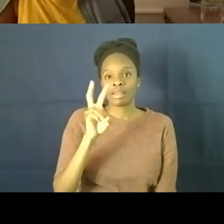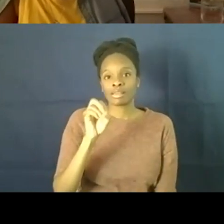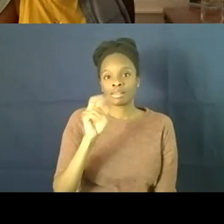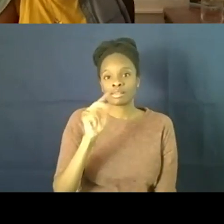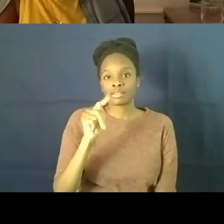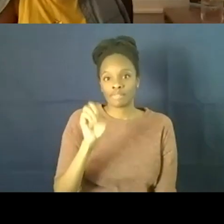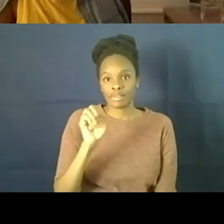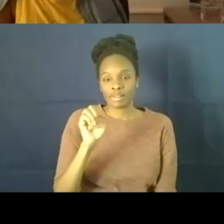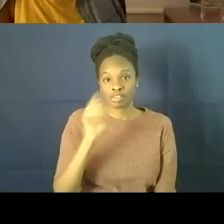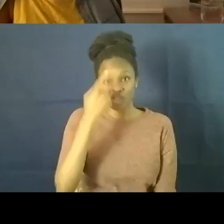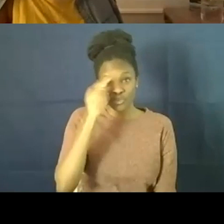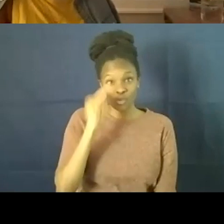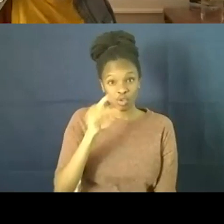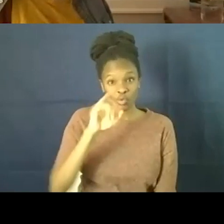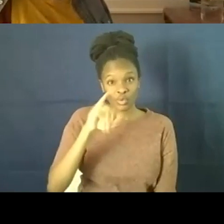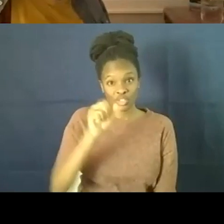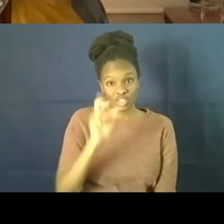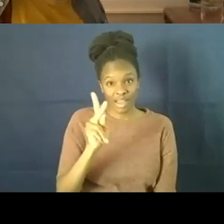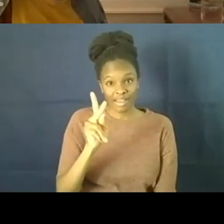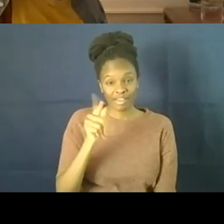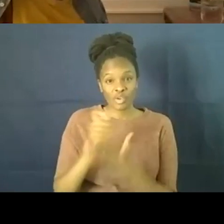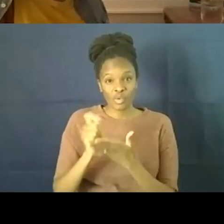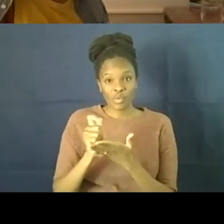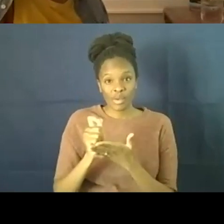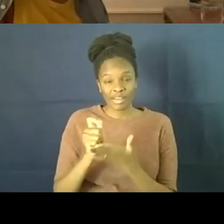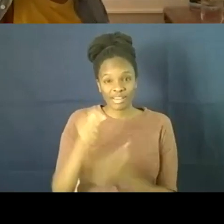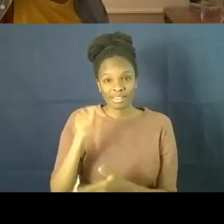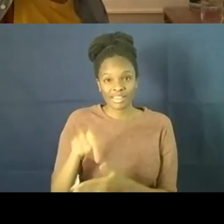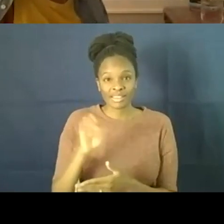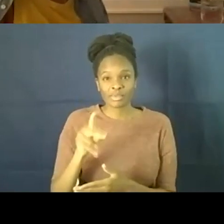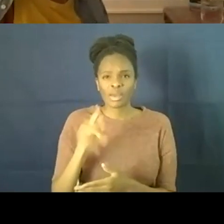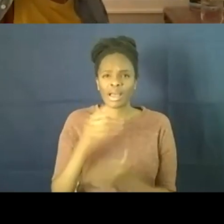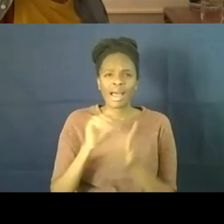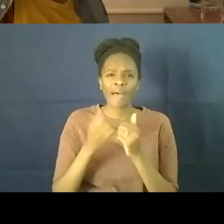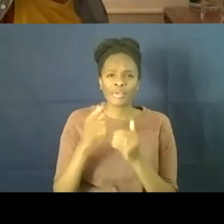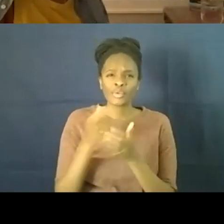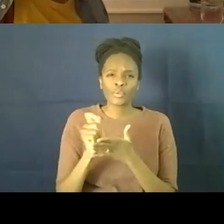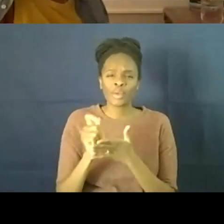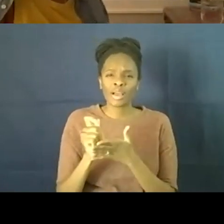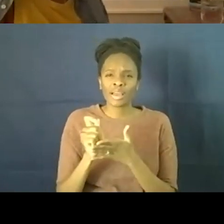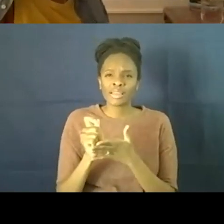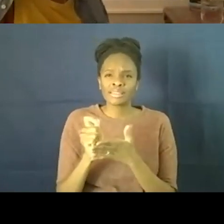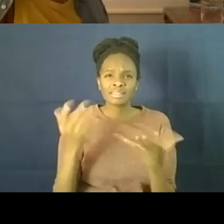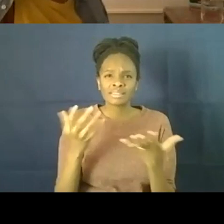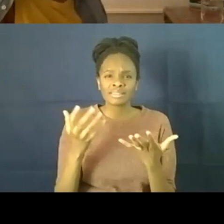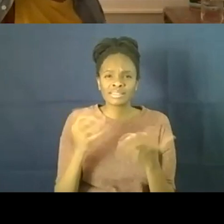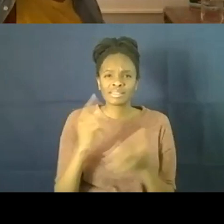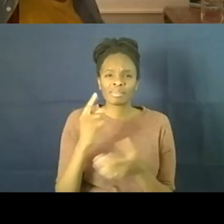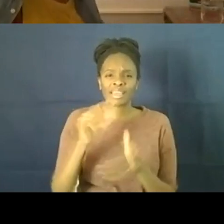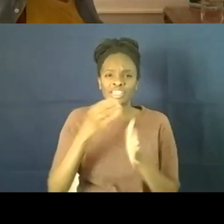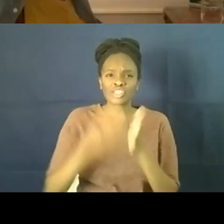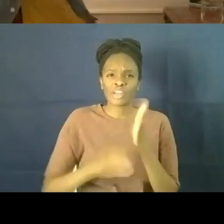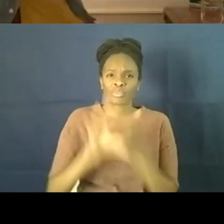you, Jack, because you wrote this episode. How do you write an episode like chapter 8 from season 2, where the entire thing is a single conversation? Or